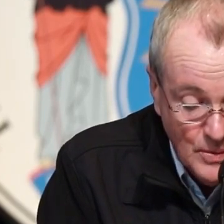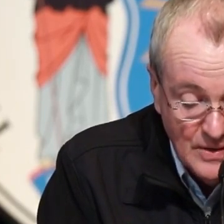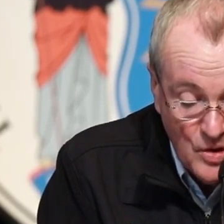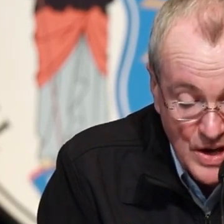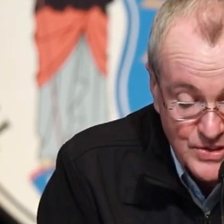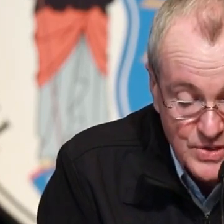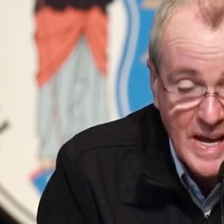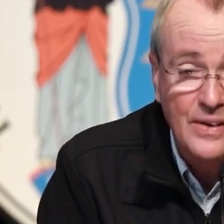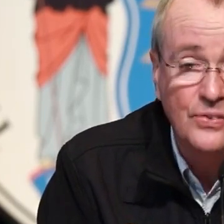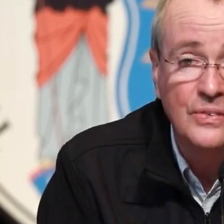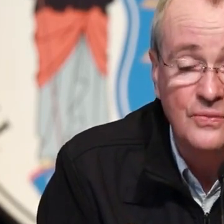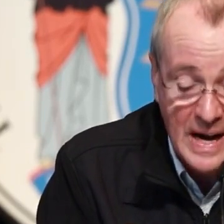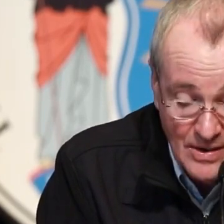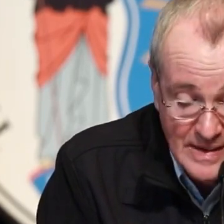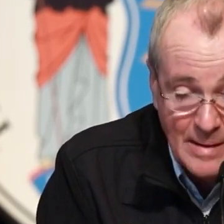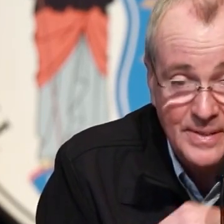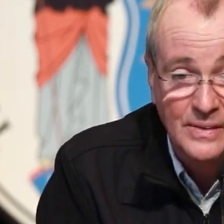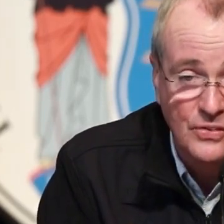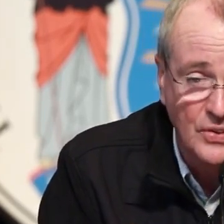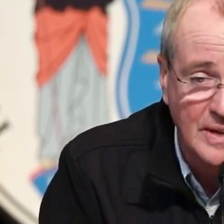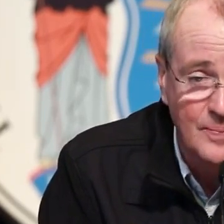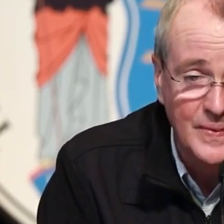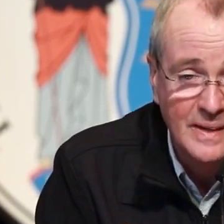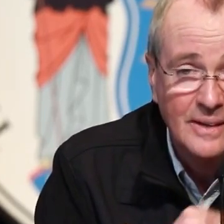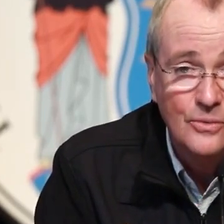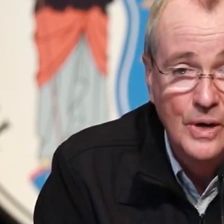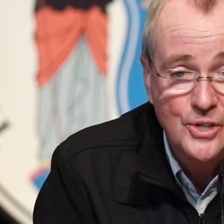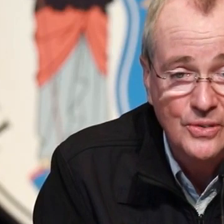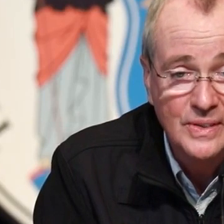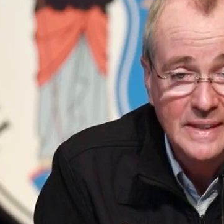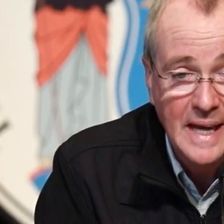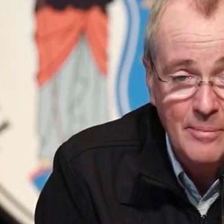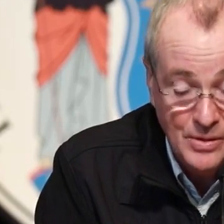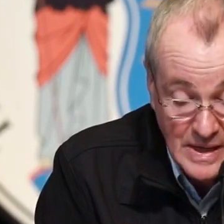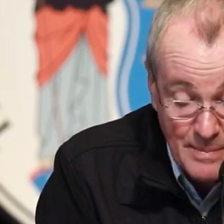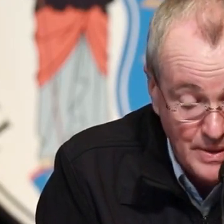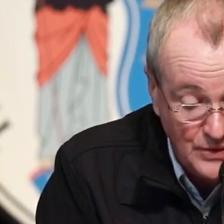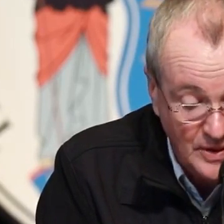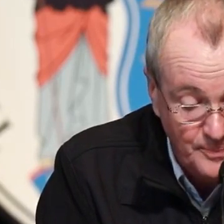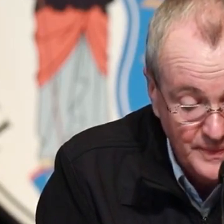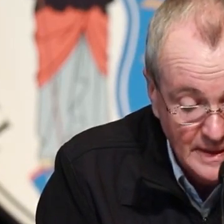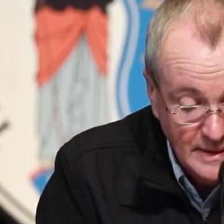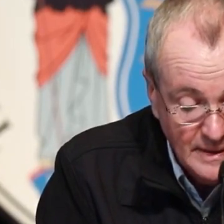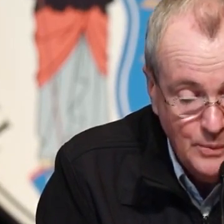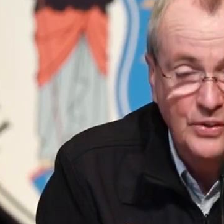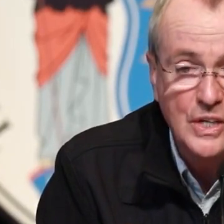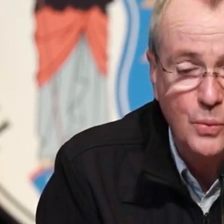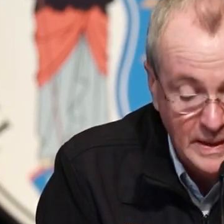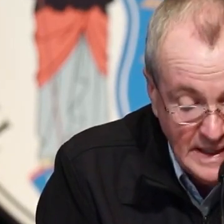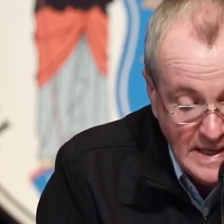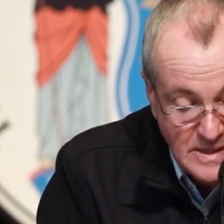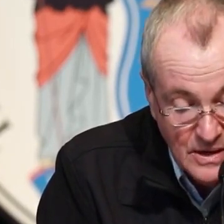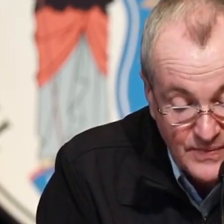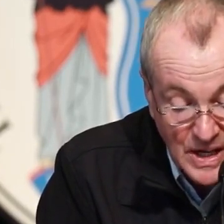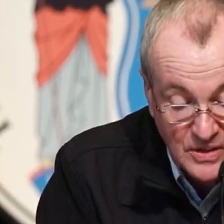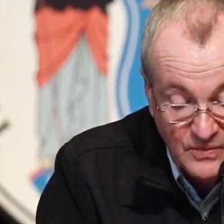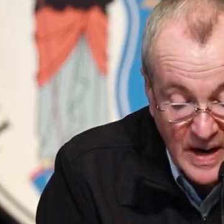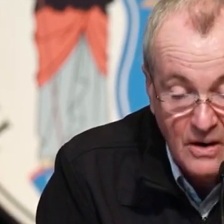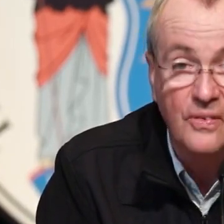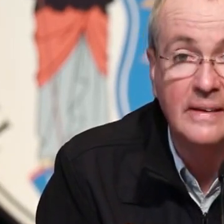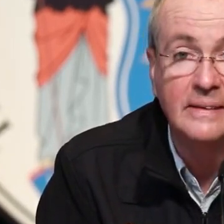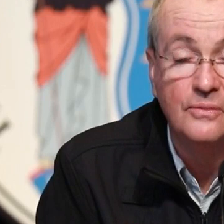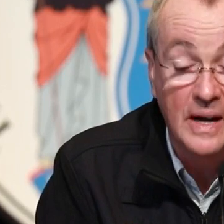who we have lost was Edison fire captain, let's see him, Richard Campbell. God bless him. He was a 28-year